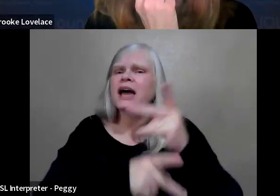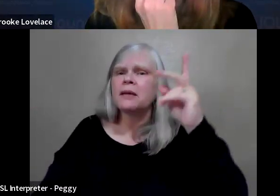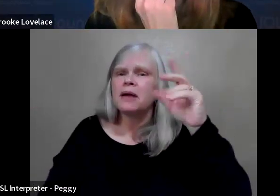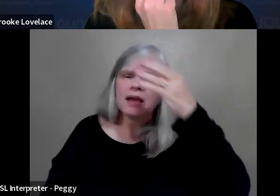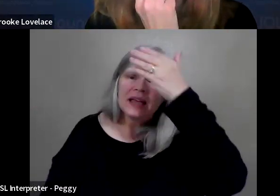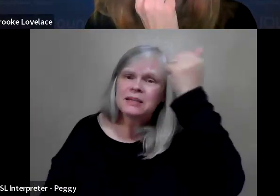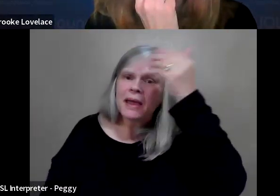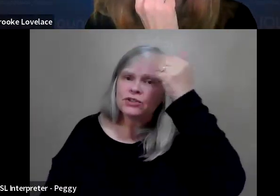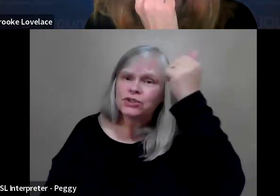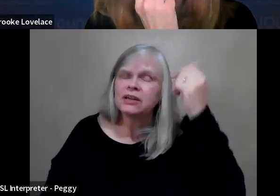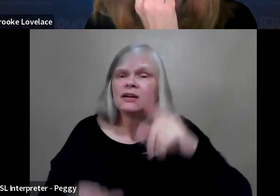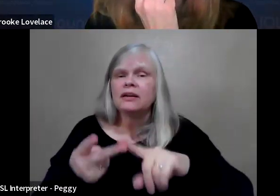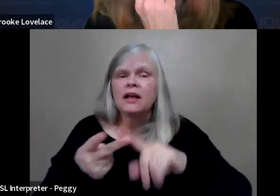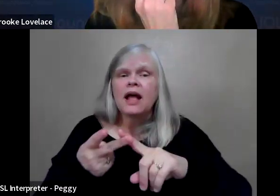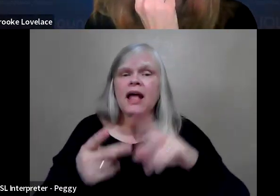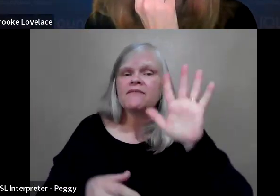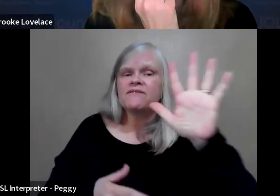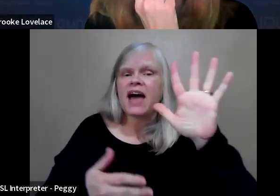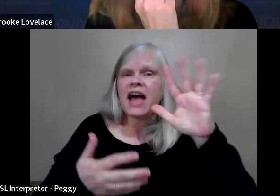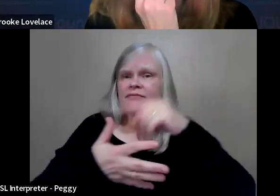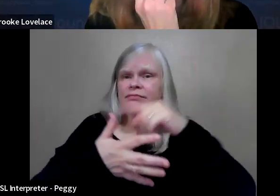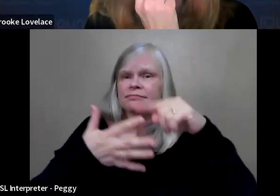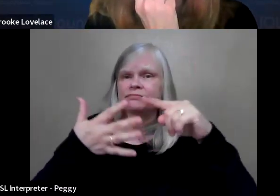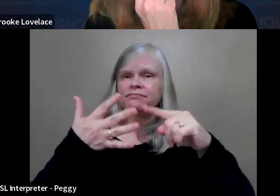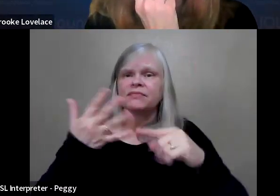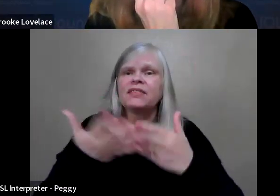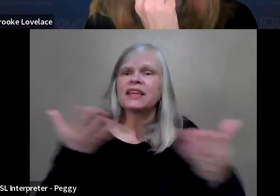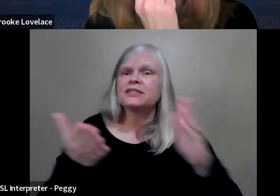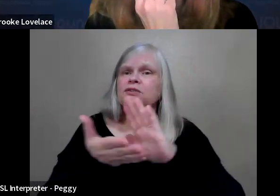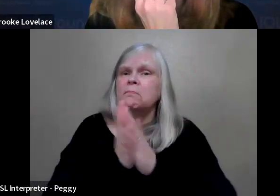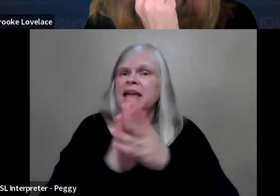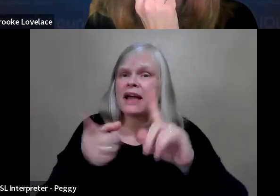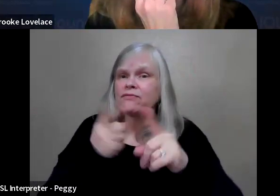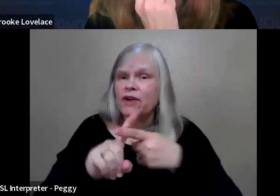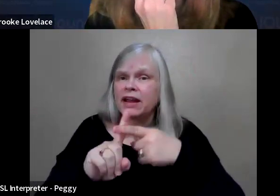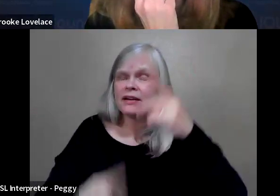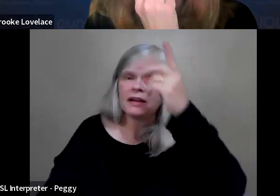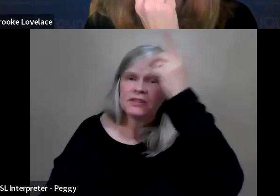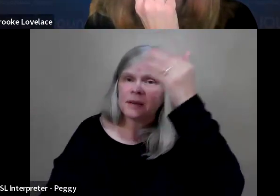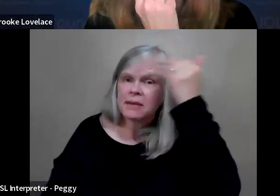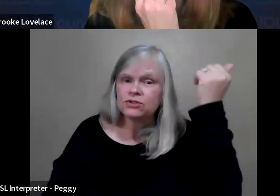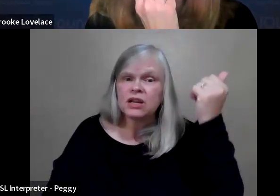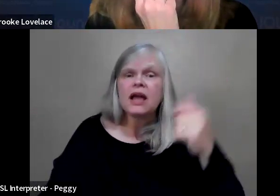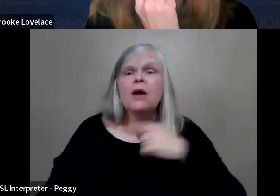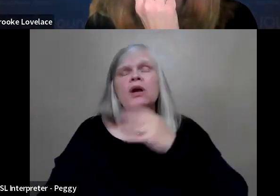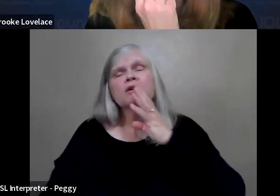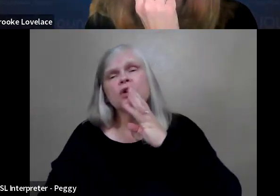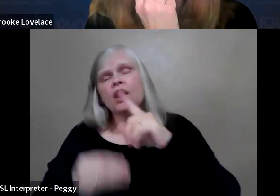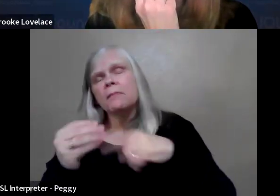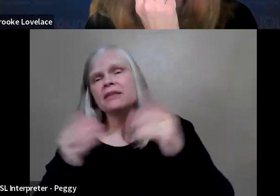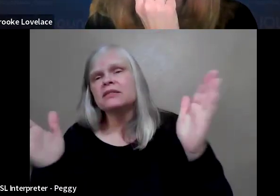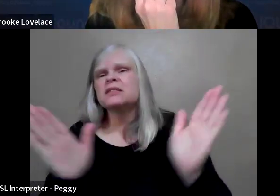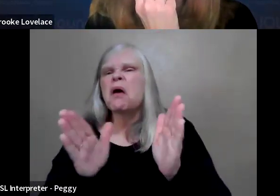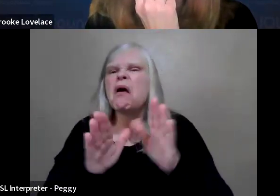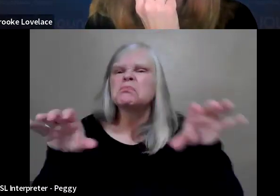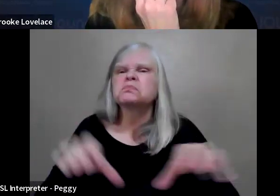key messages of Dementia Friends. We'll share some communication tips and talk about small actions you could consider